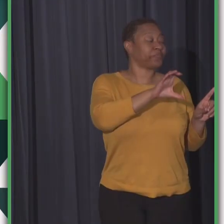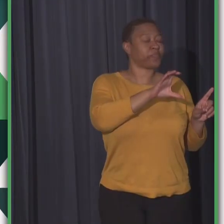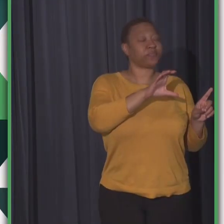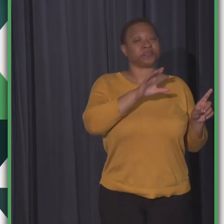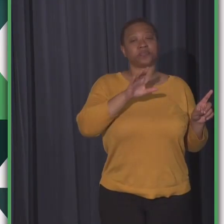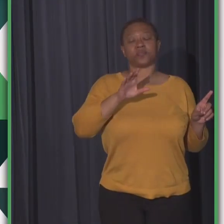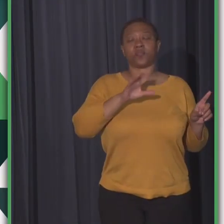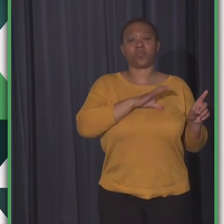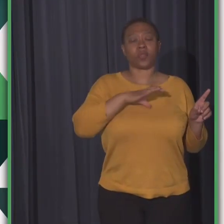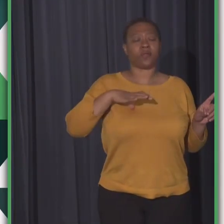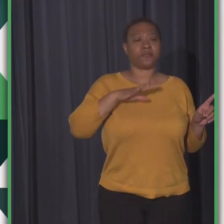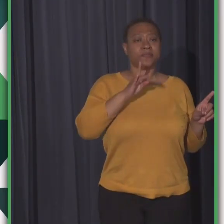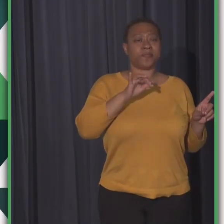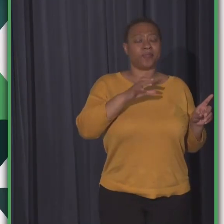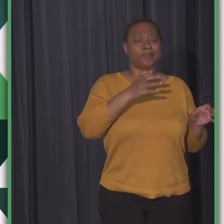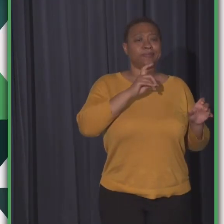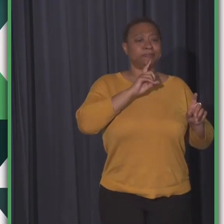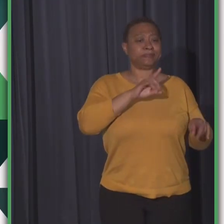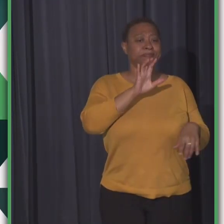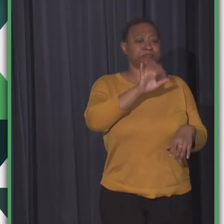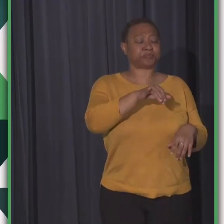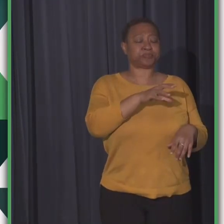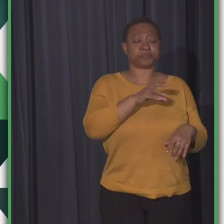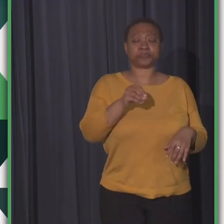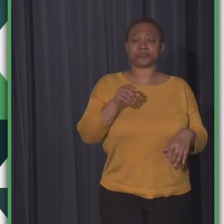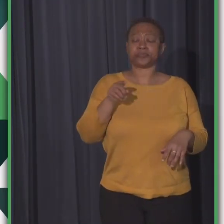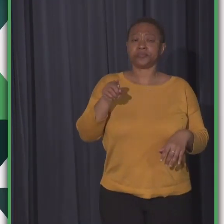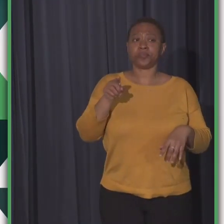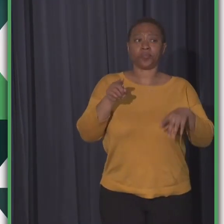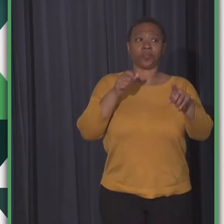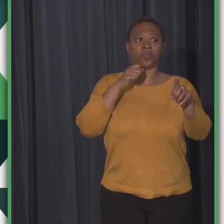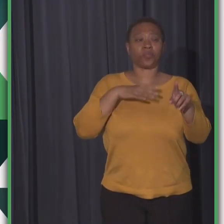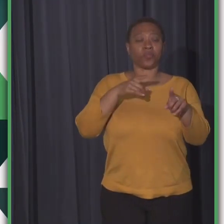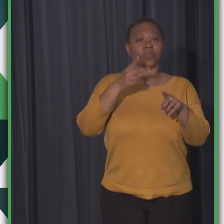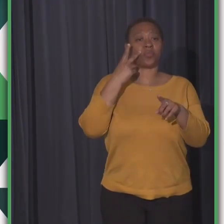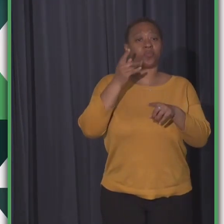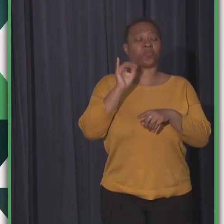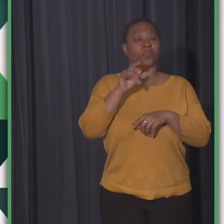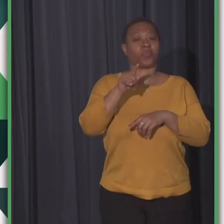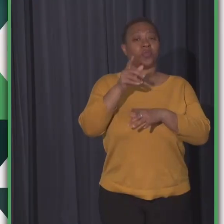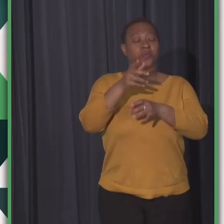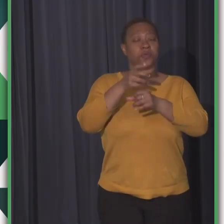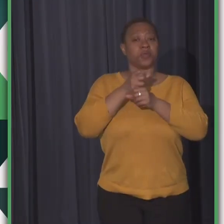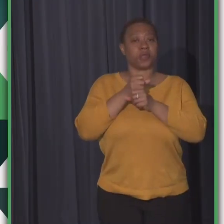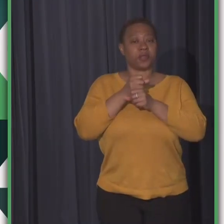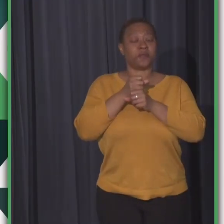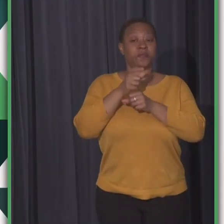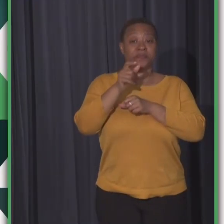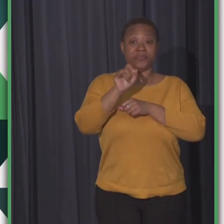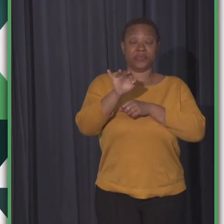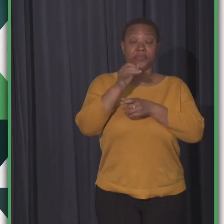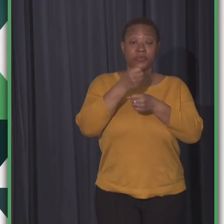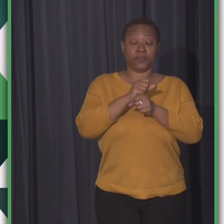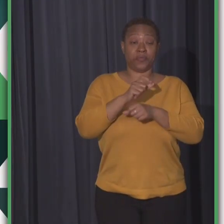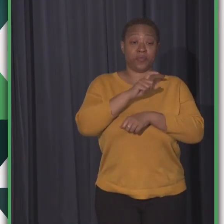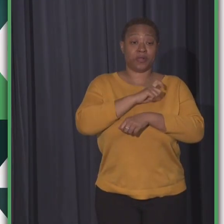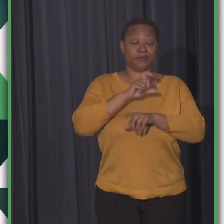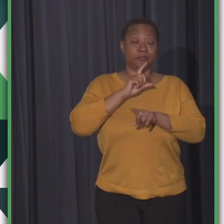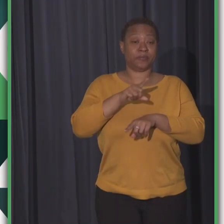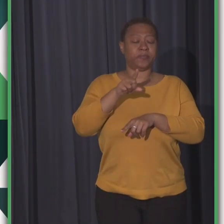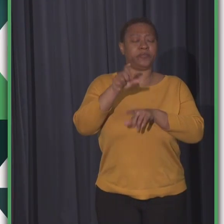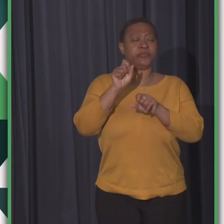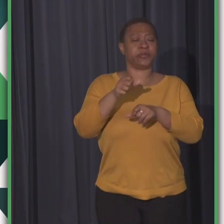you to respond to that. Yeah, and also, Miss, you should go and see if you can get if you've made a police report, you can